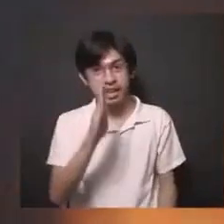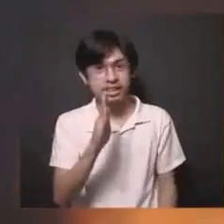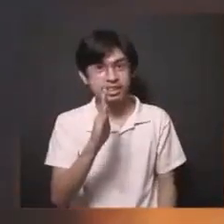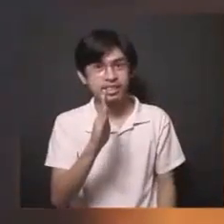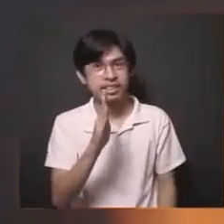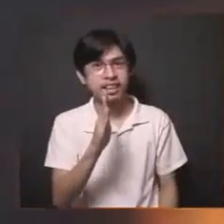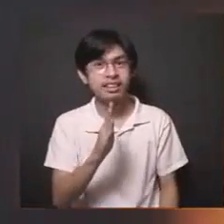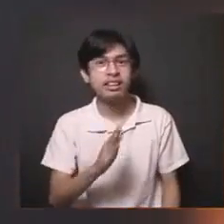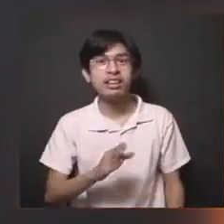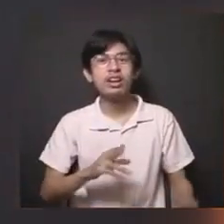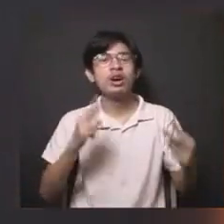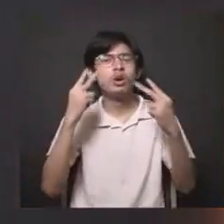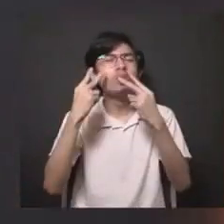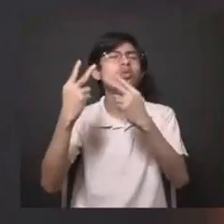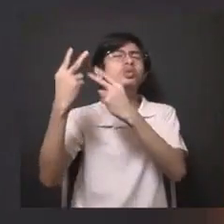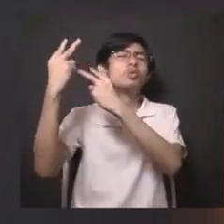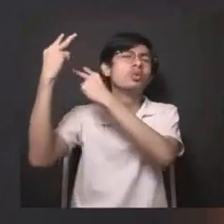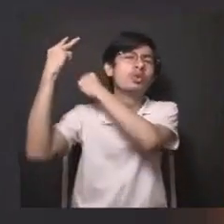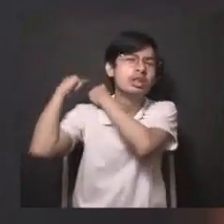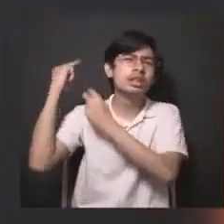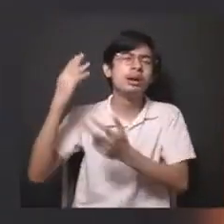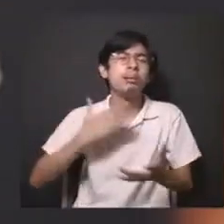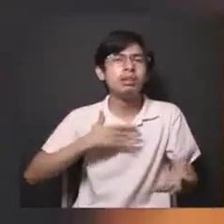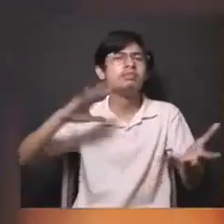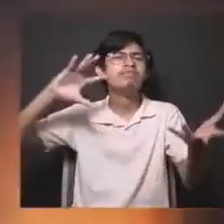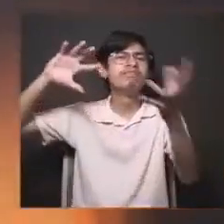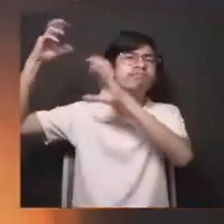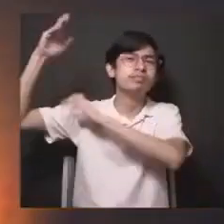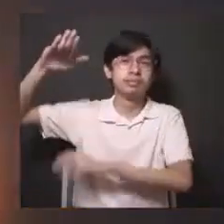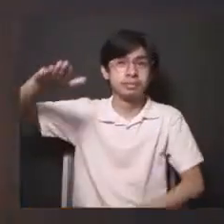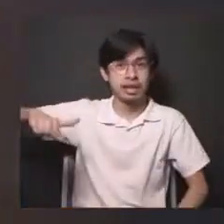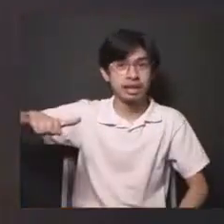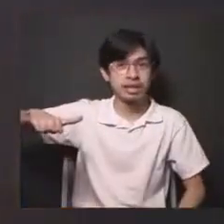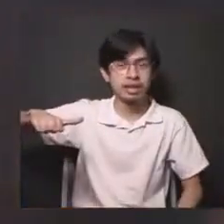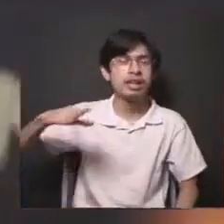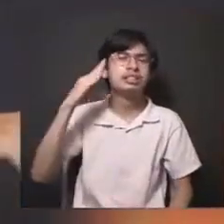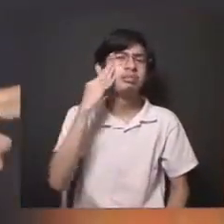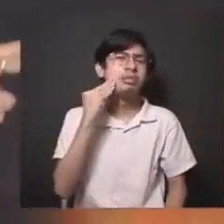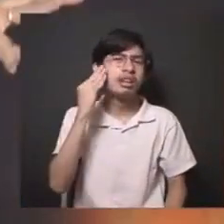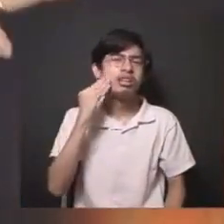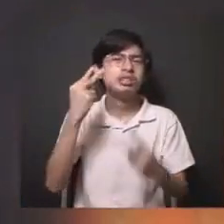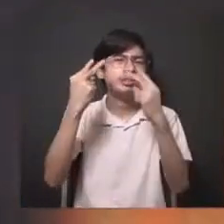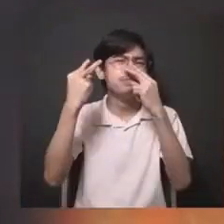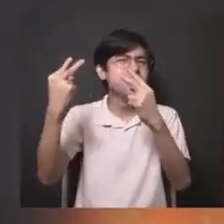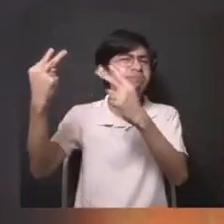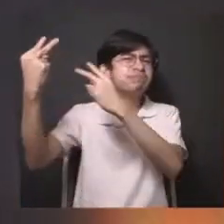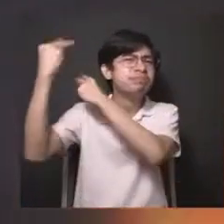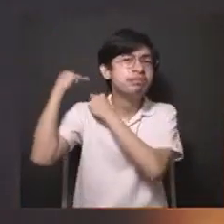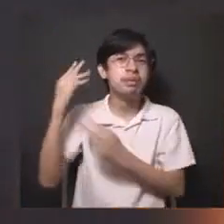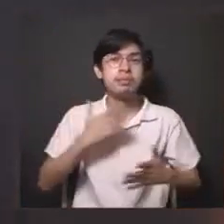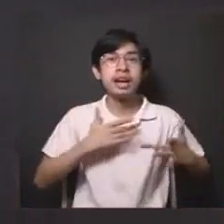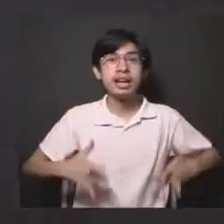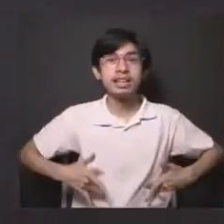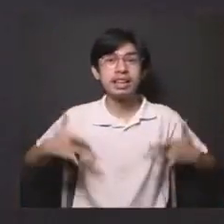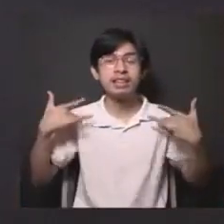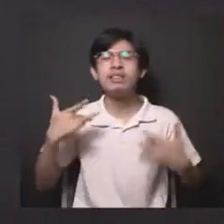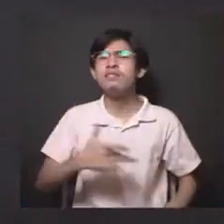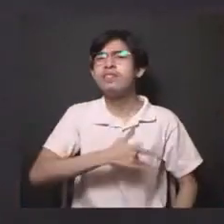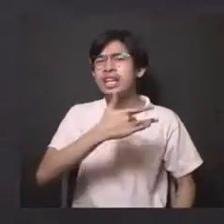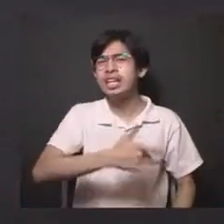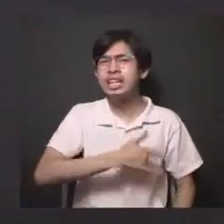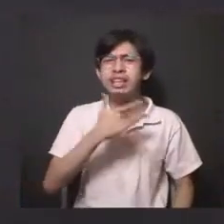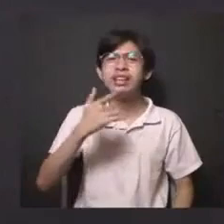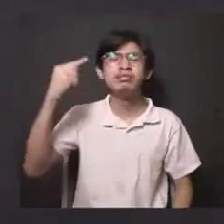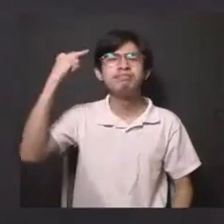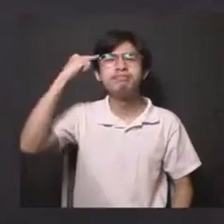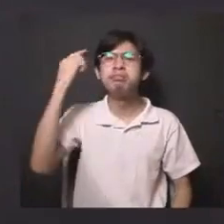my miserable childhood, when I look back at my life and felt it was cursed,